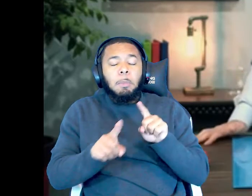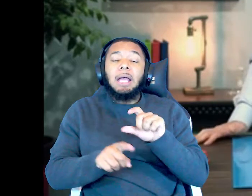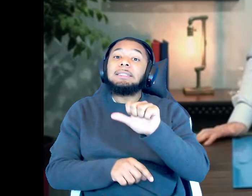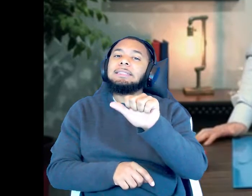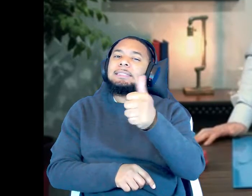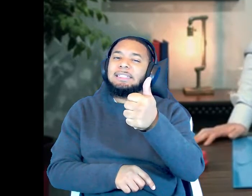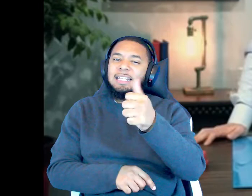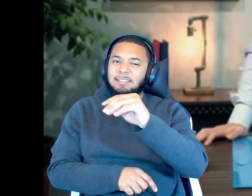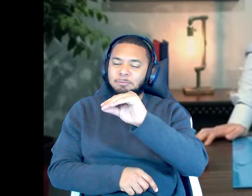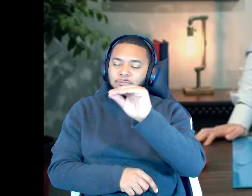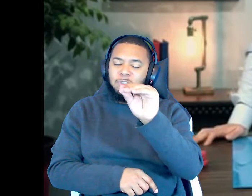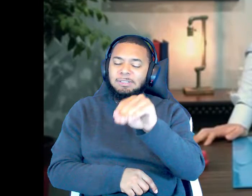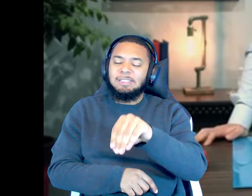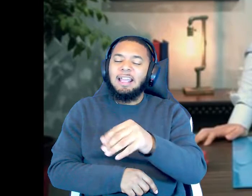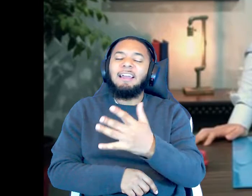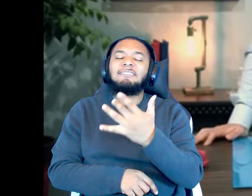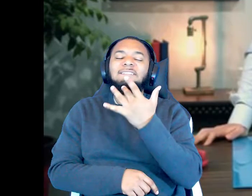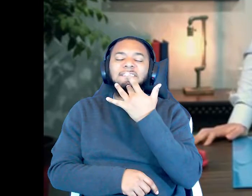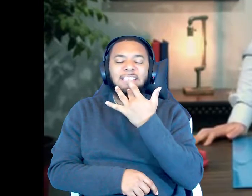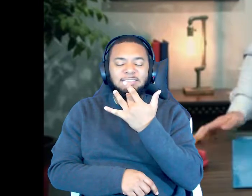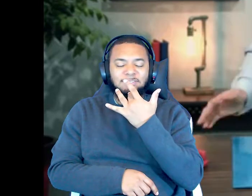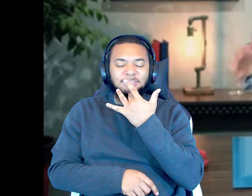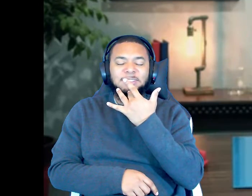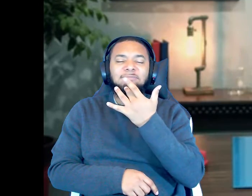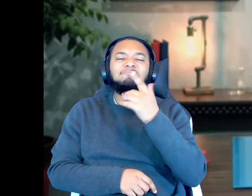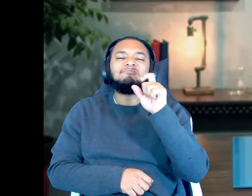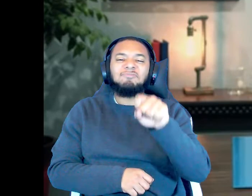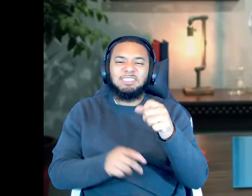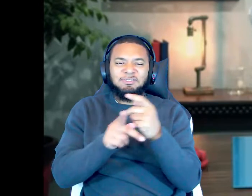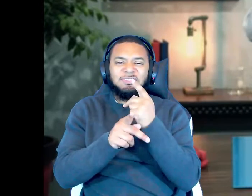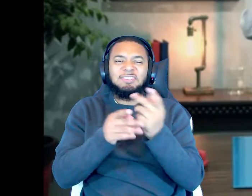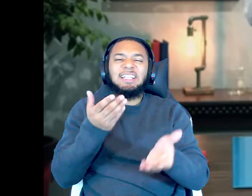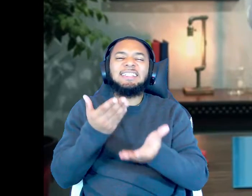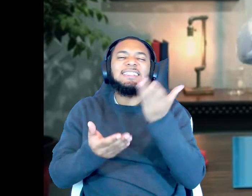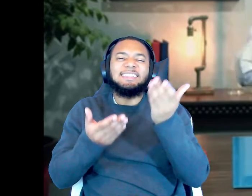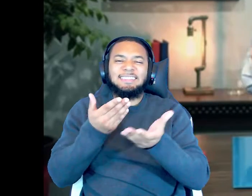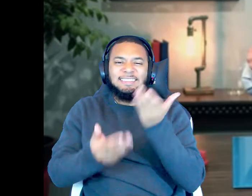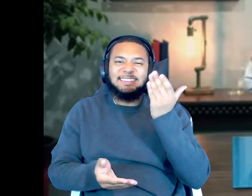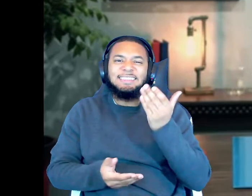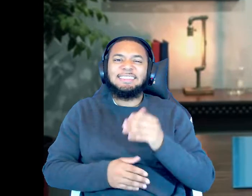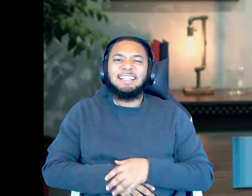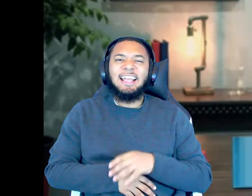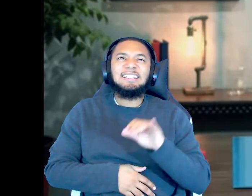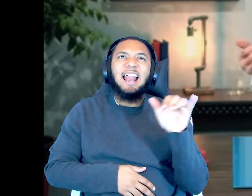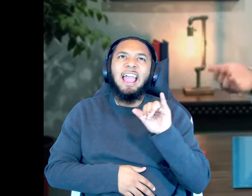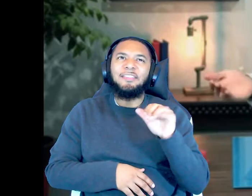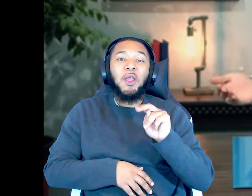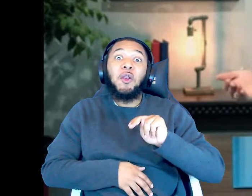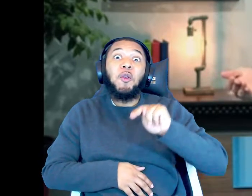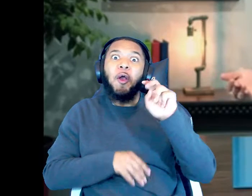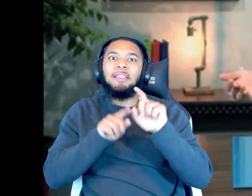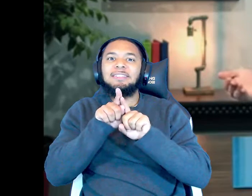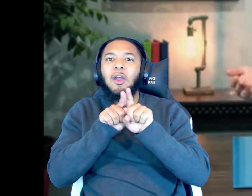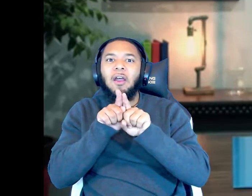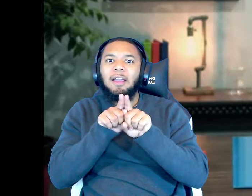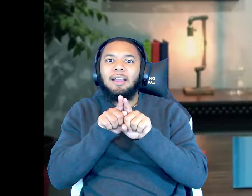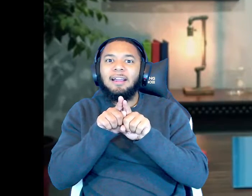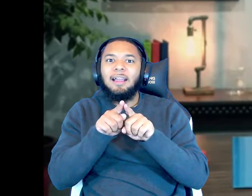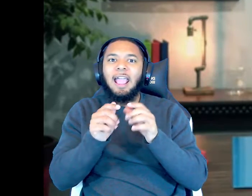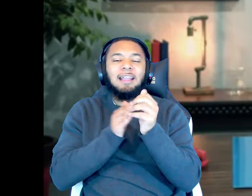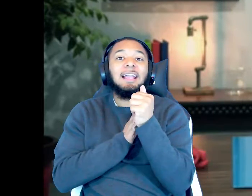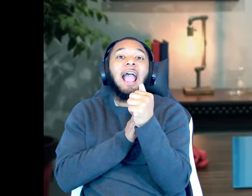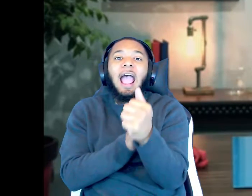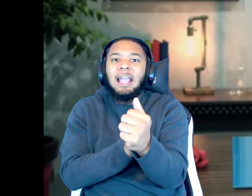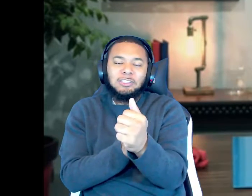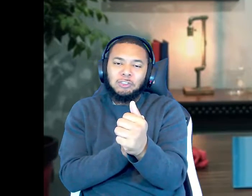10% is our favorite, right? That one's really simple. 10% is like our North Star. If we can like take 10% off something and